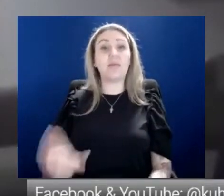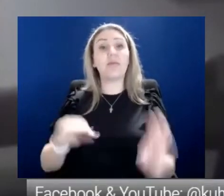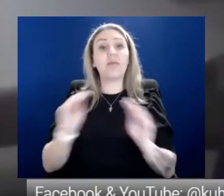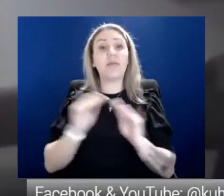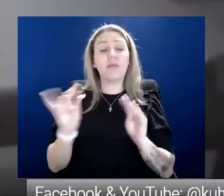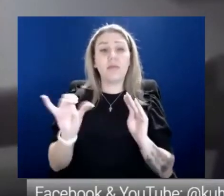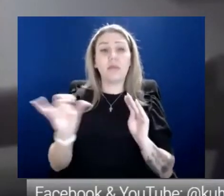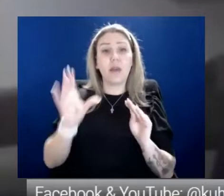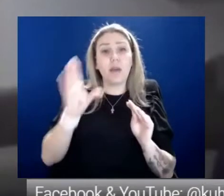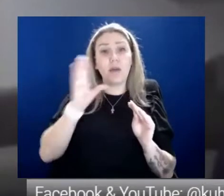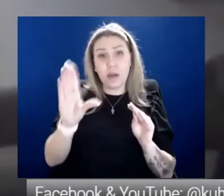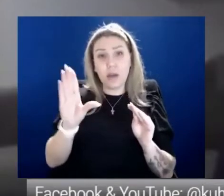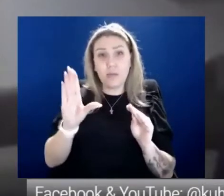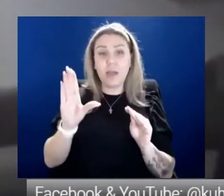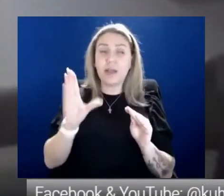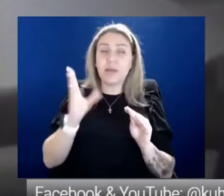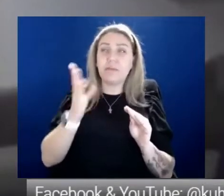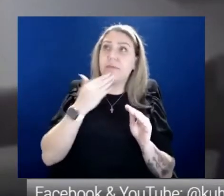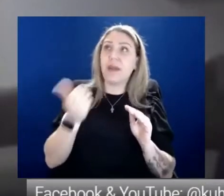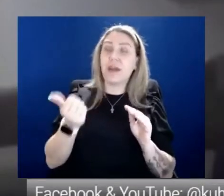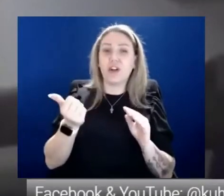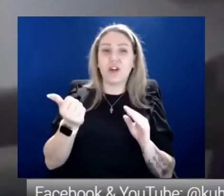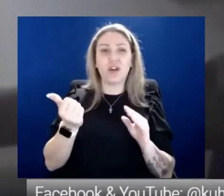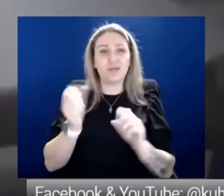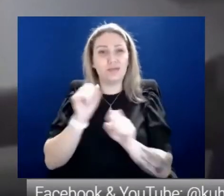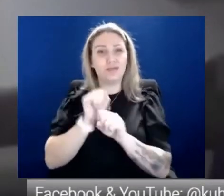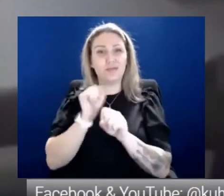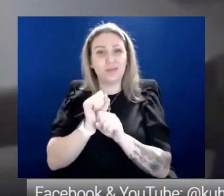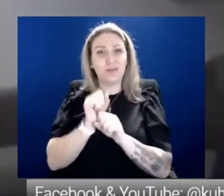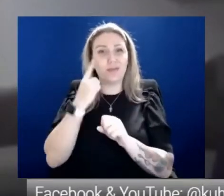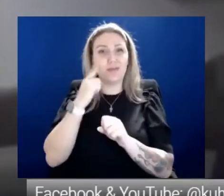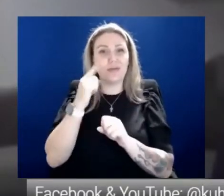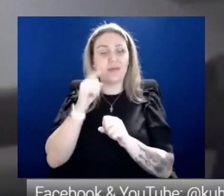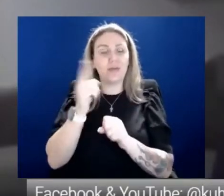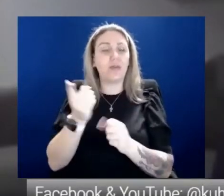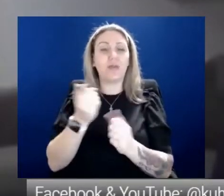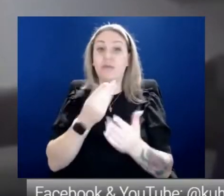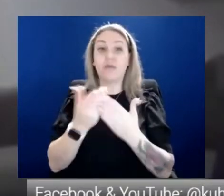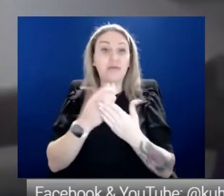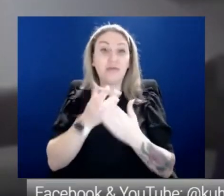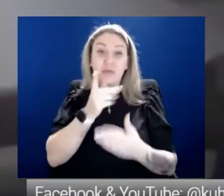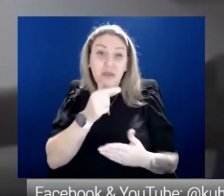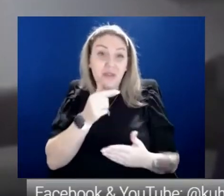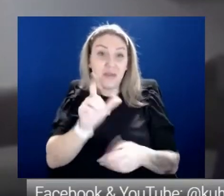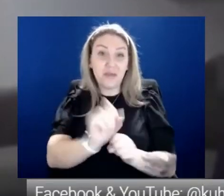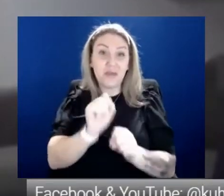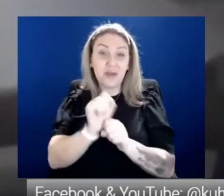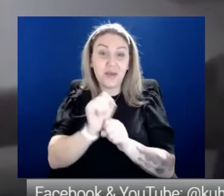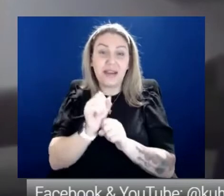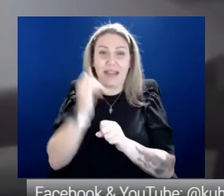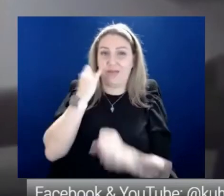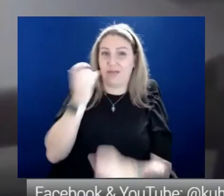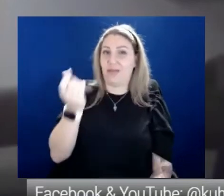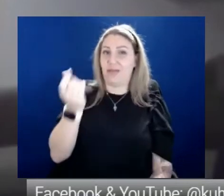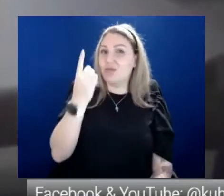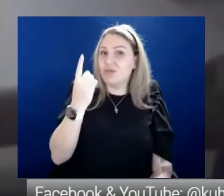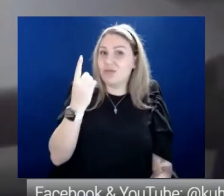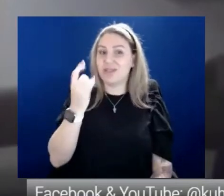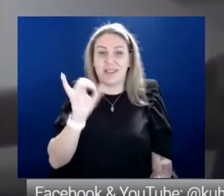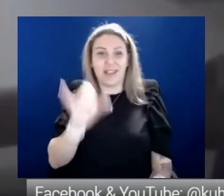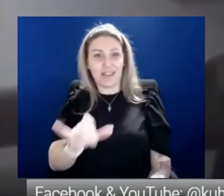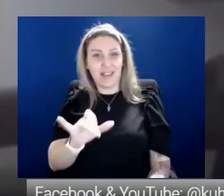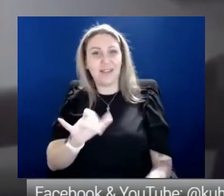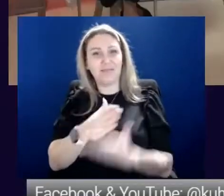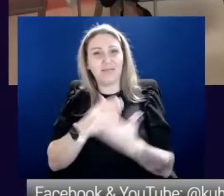better employee for whoever you're working for if you have an understanding of this phase of life,